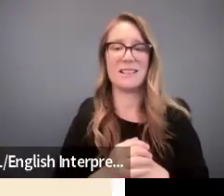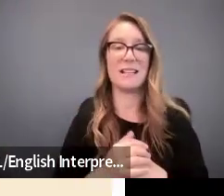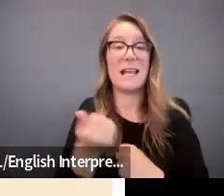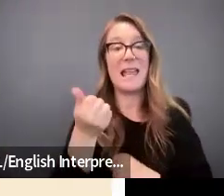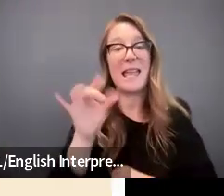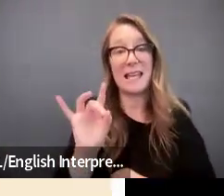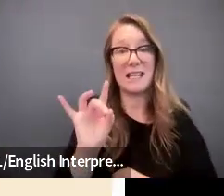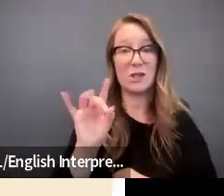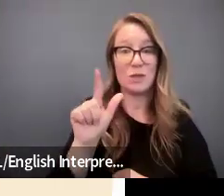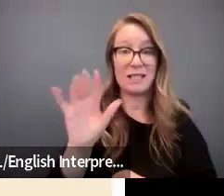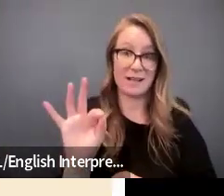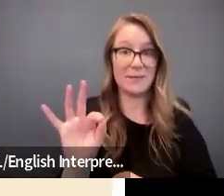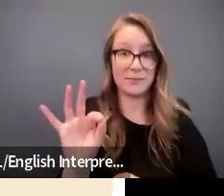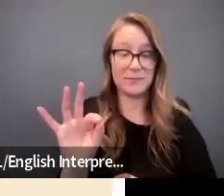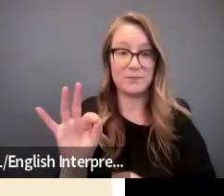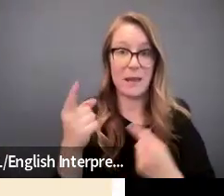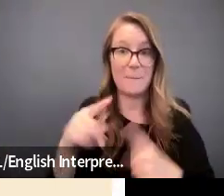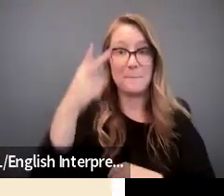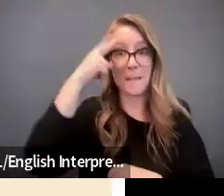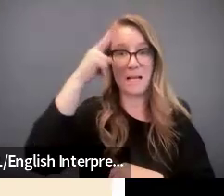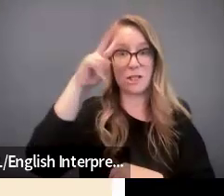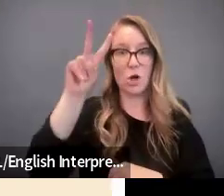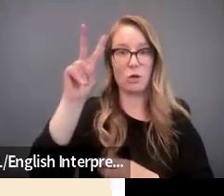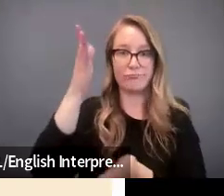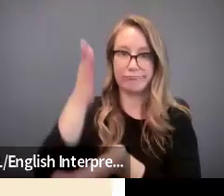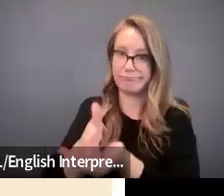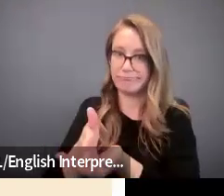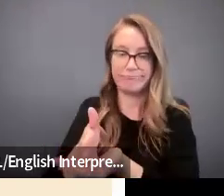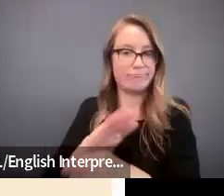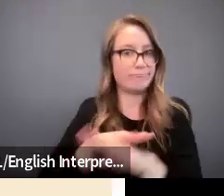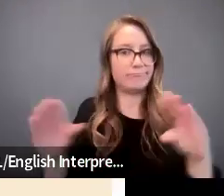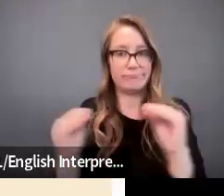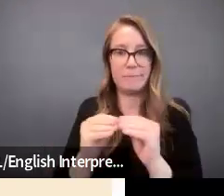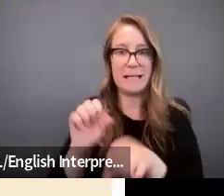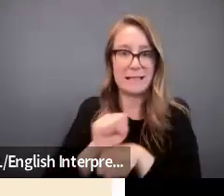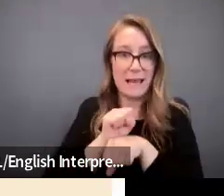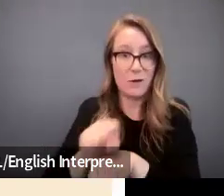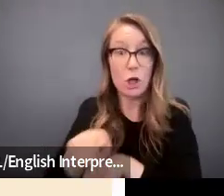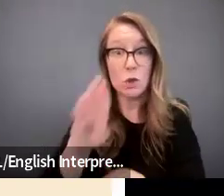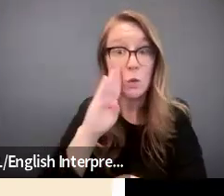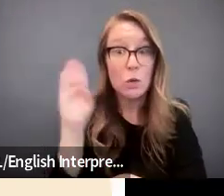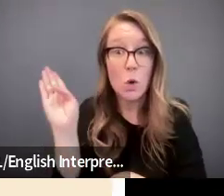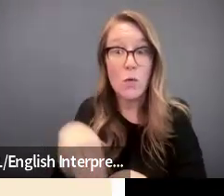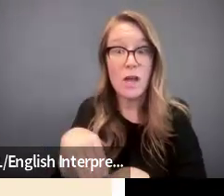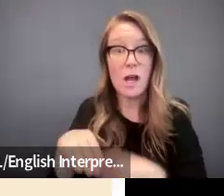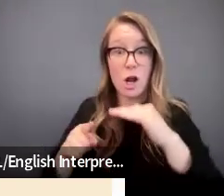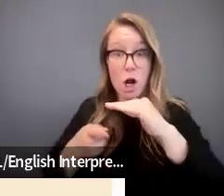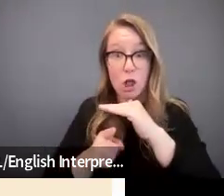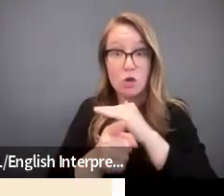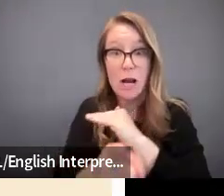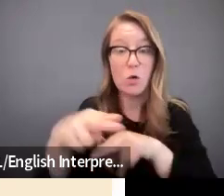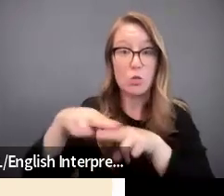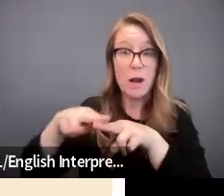In 1829, Mexico abolishes slavery. And did you know the Underground Railroad